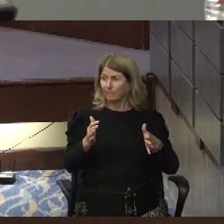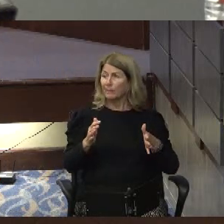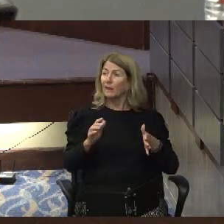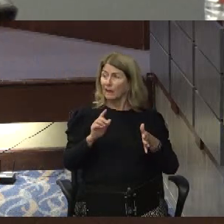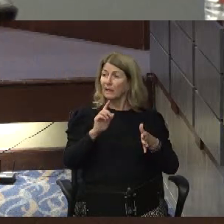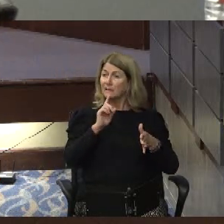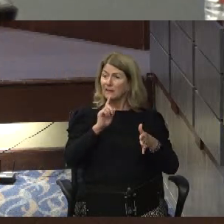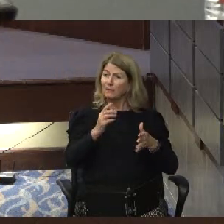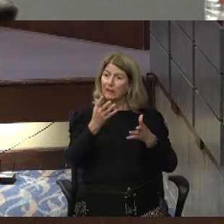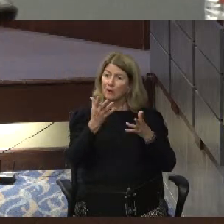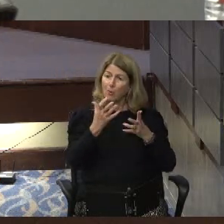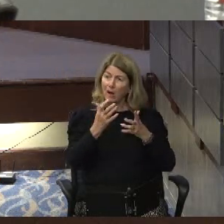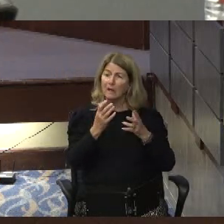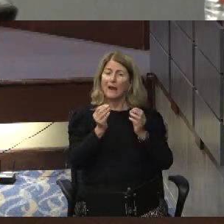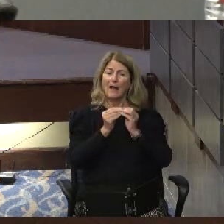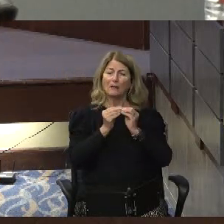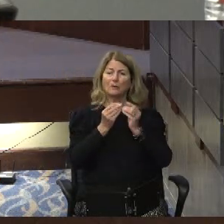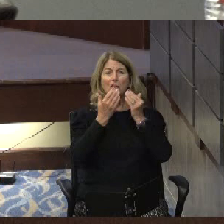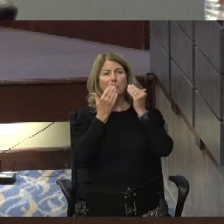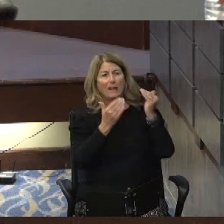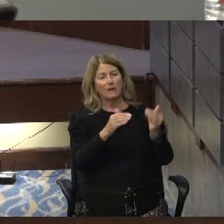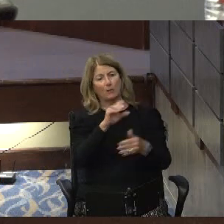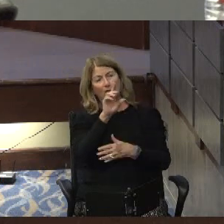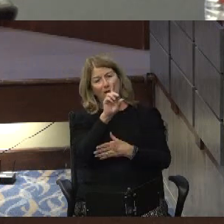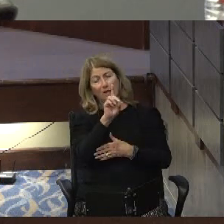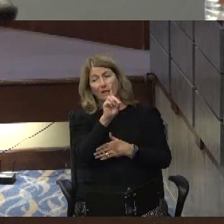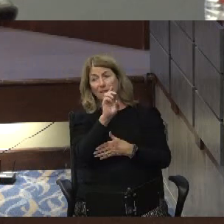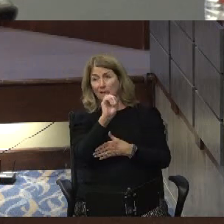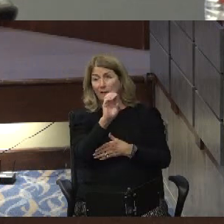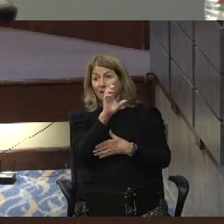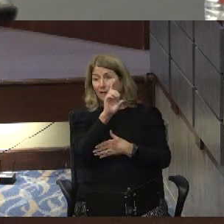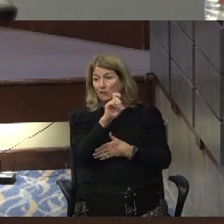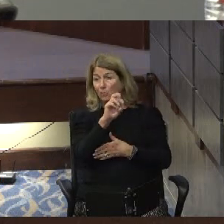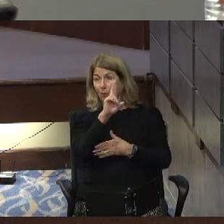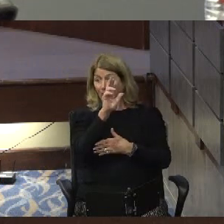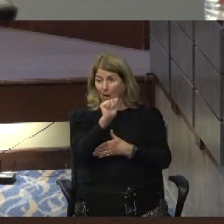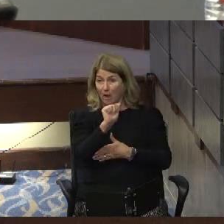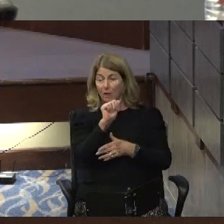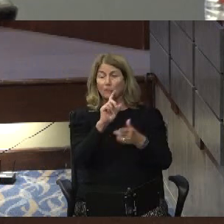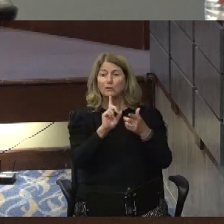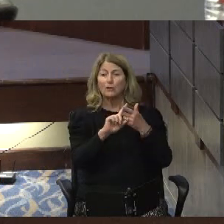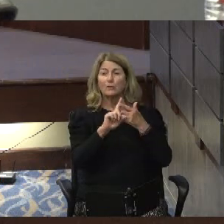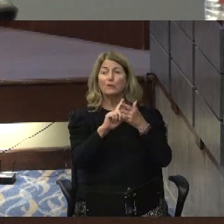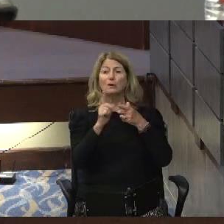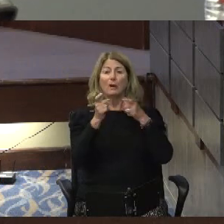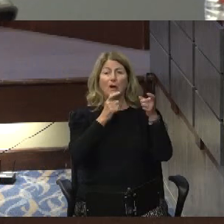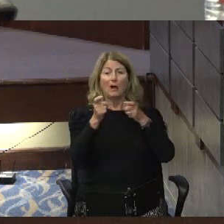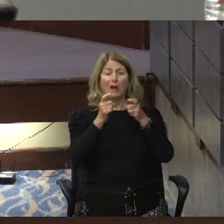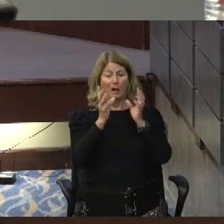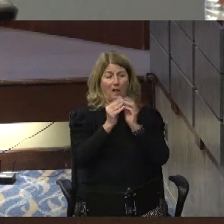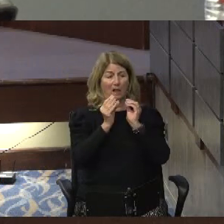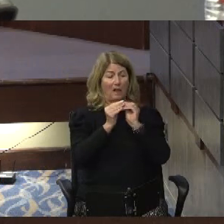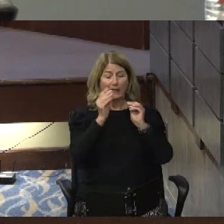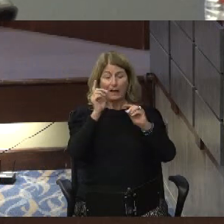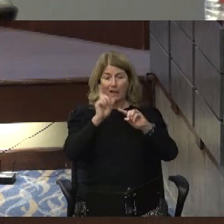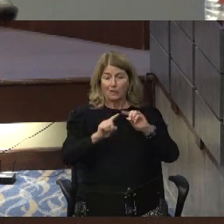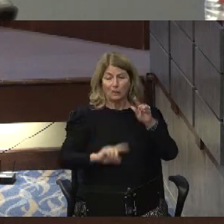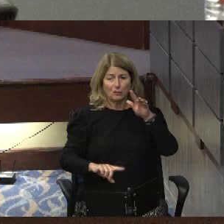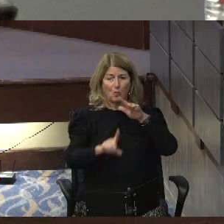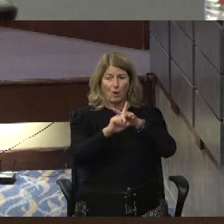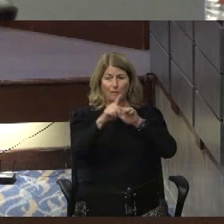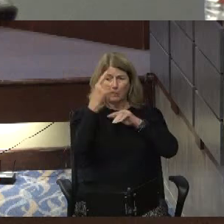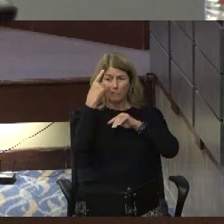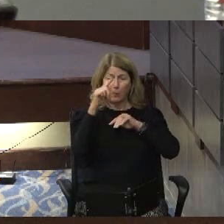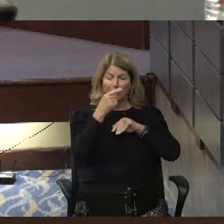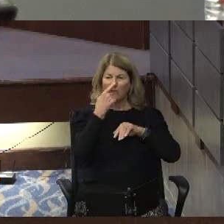send an extra thank you to Deidre for standing in for me on facilitating the session that I was not able to get to. But if